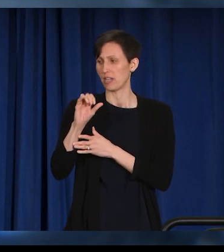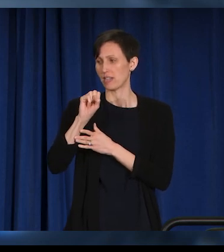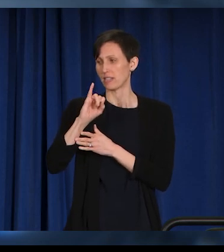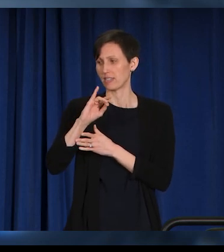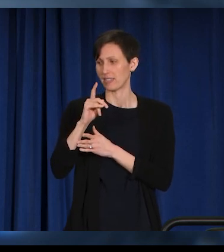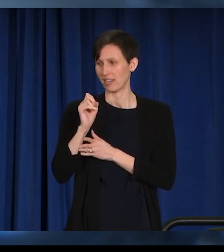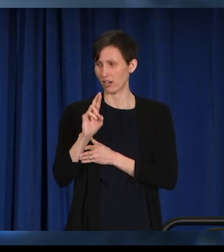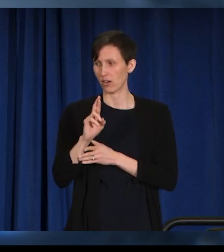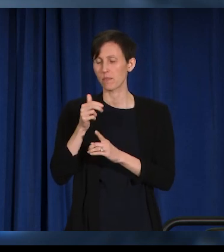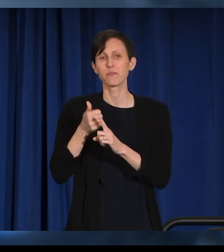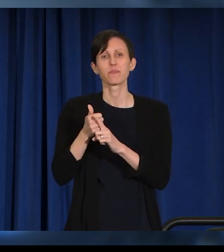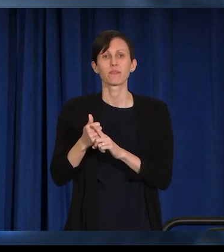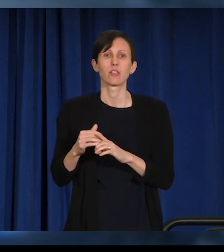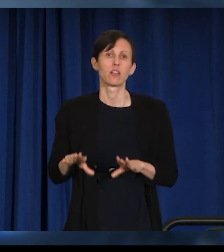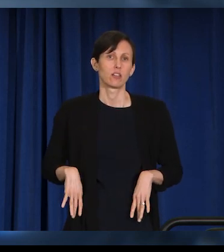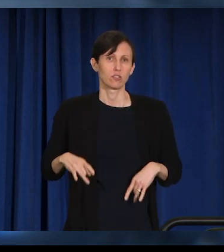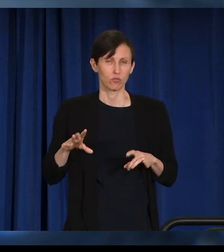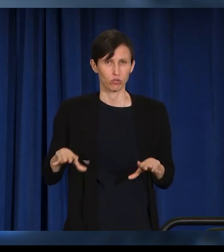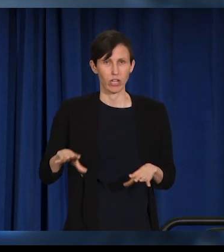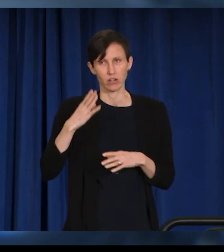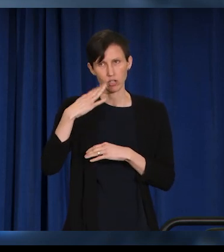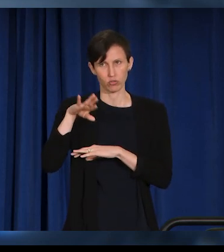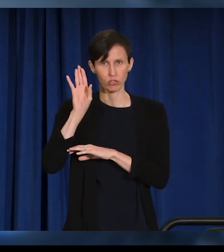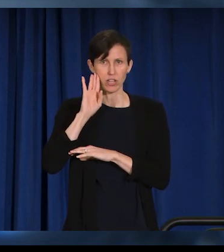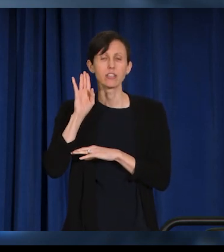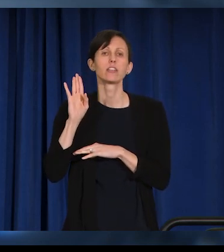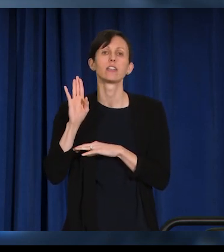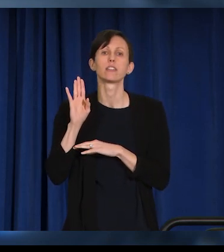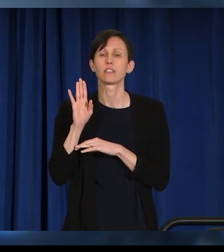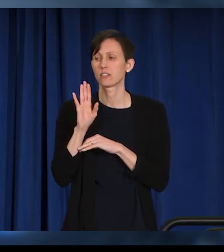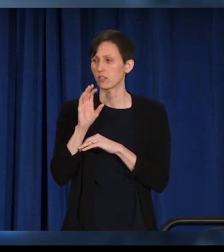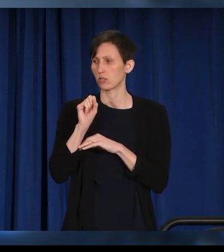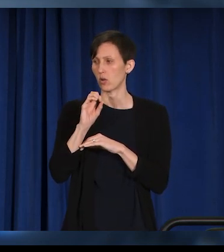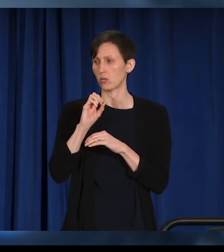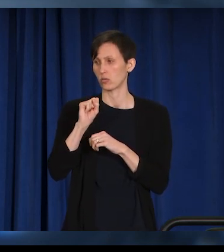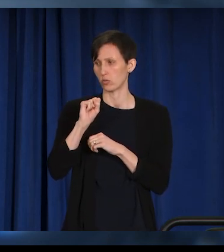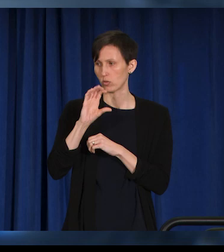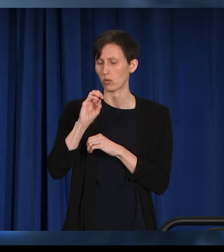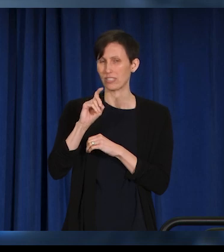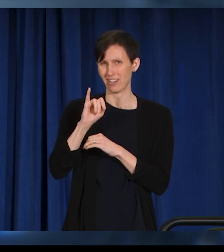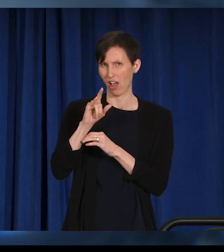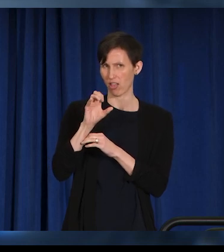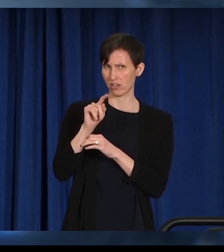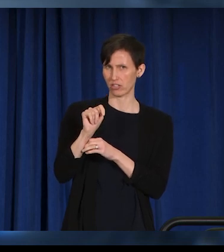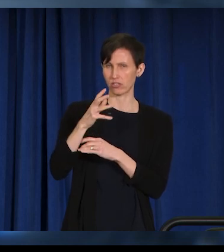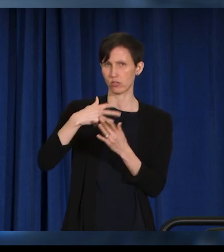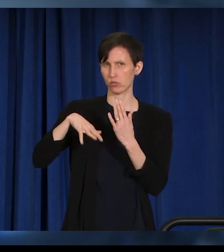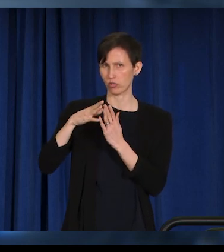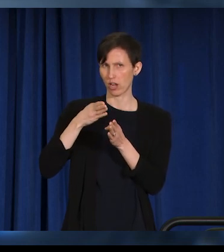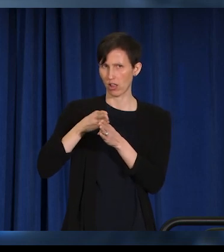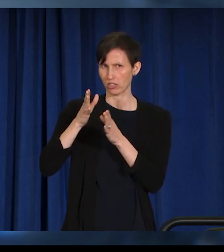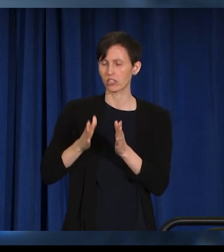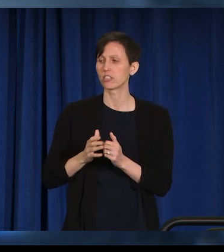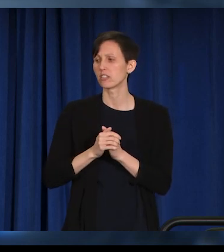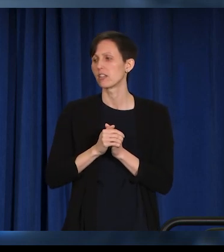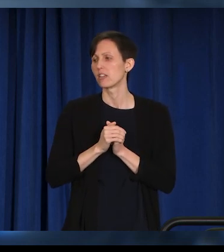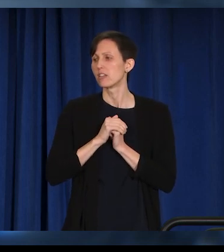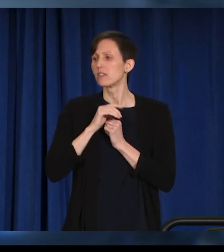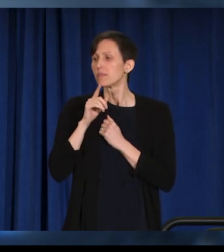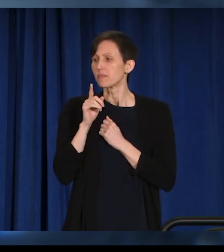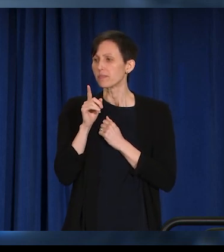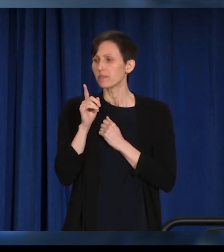Judy Singer is an Australian sociologist on the autism spectrum who again fundamentally changed how we talk about neurological differences.